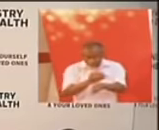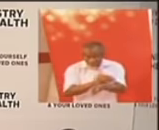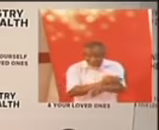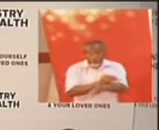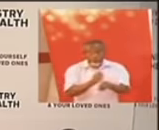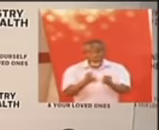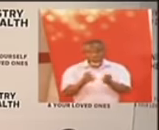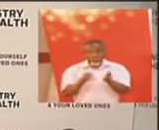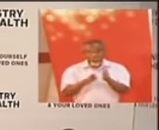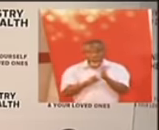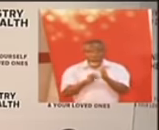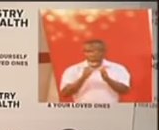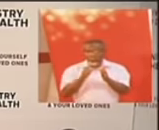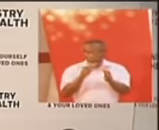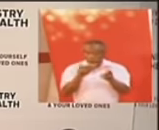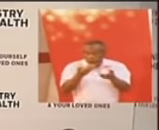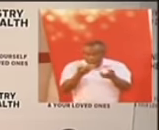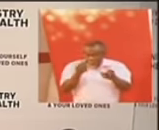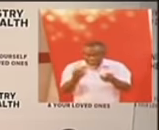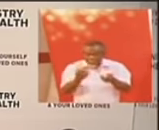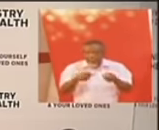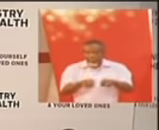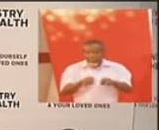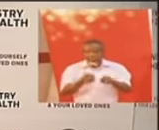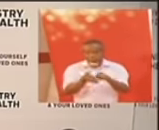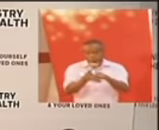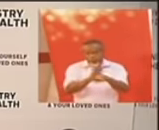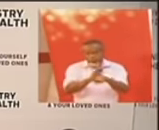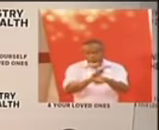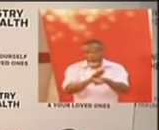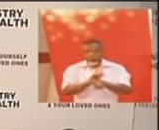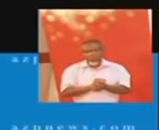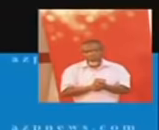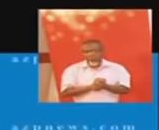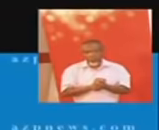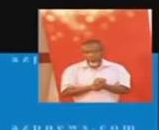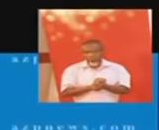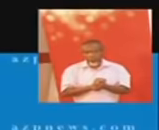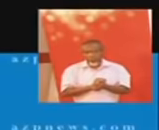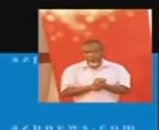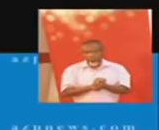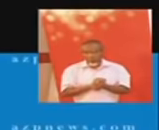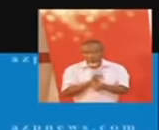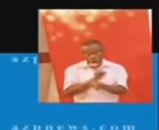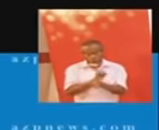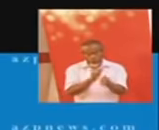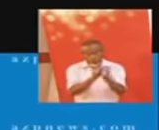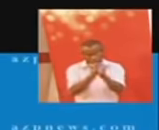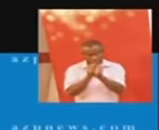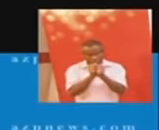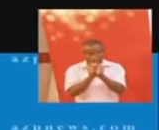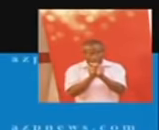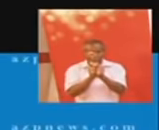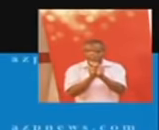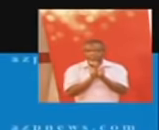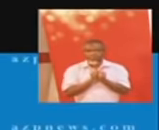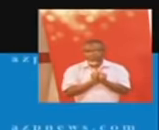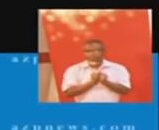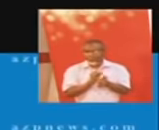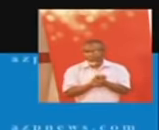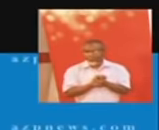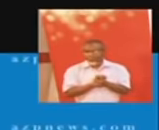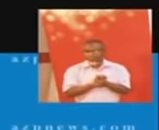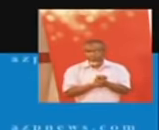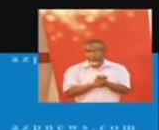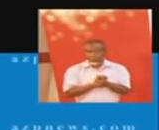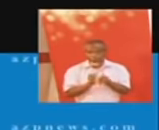move to AZP News, please. Good morning, everyone. Good morning, Candice. Good morning to doctors. I just wanted to